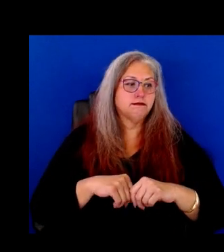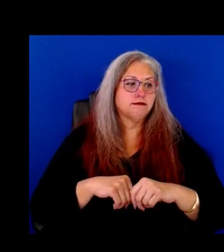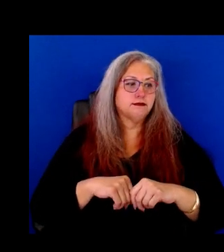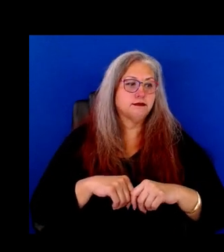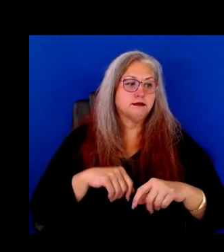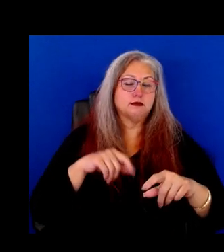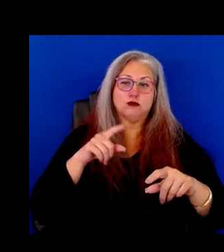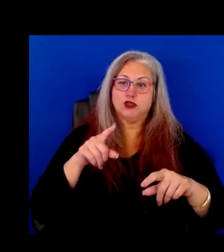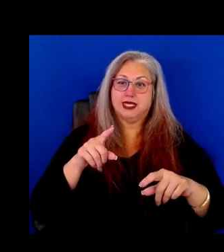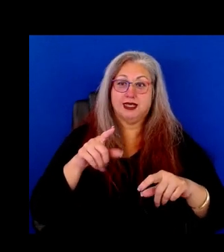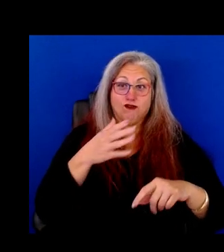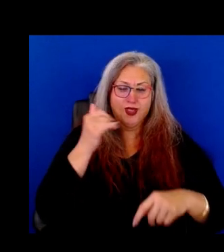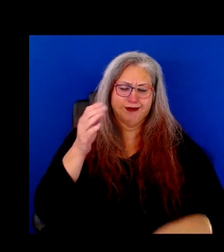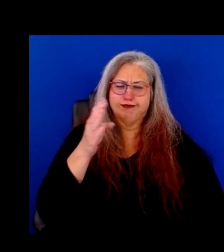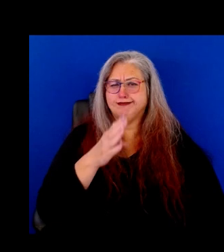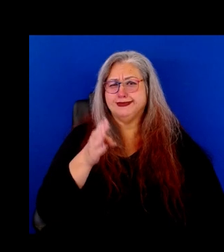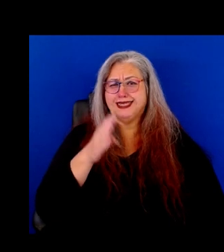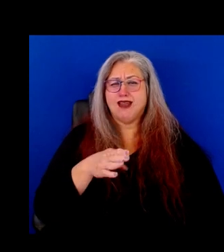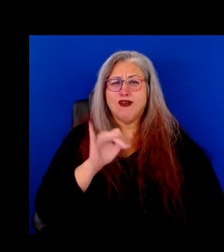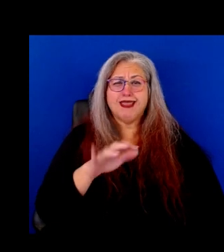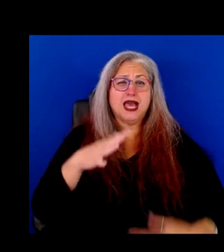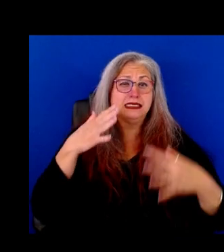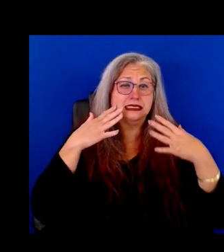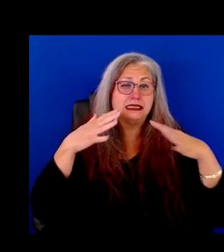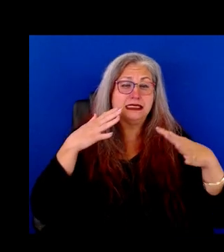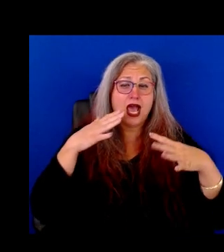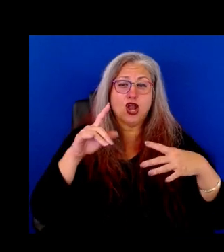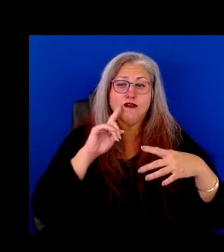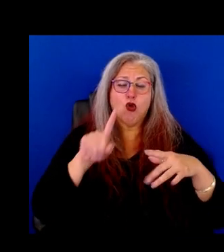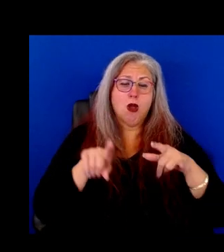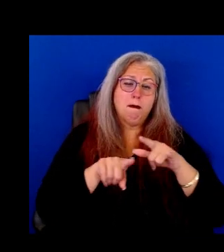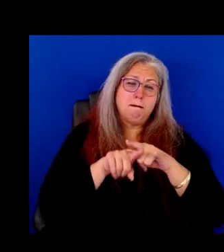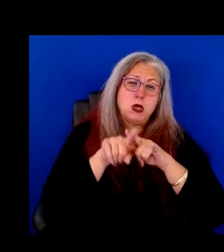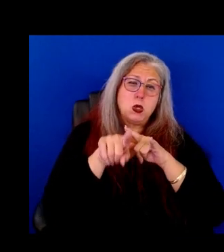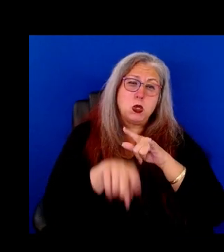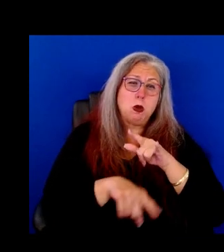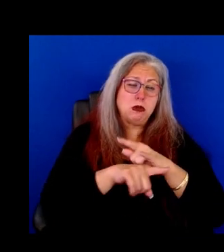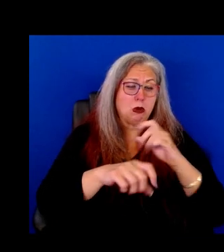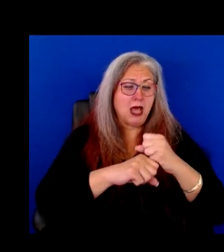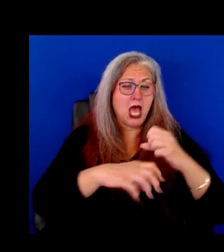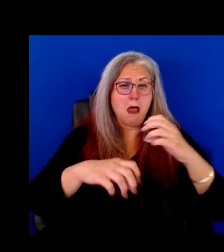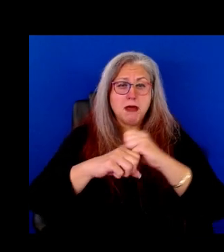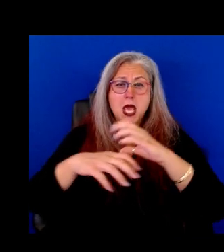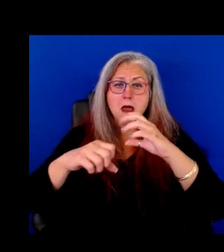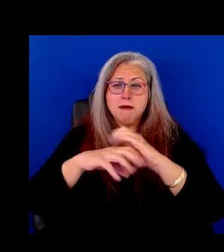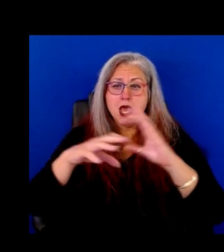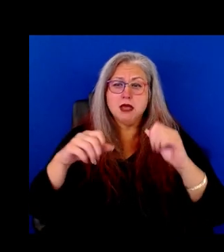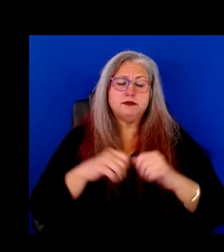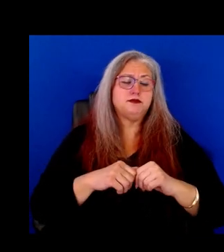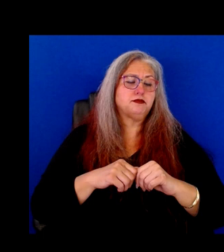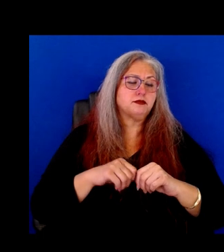She will never ever forget the sound of the missiles and the explosions